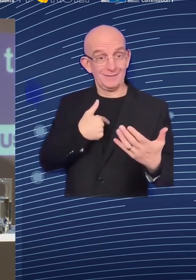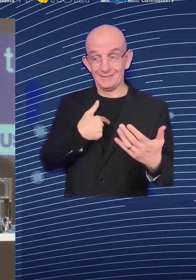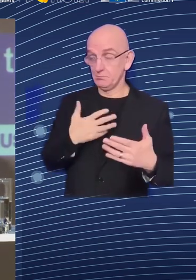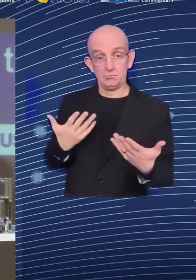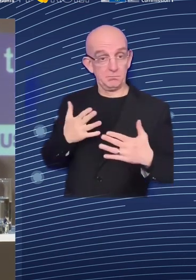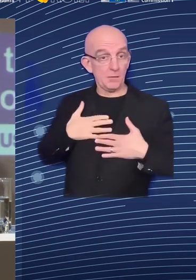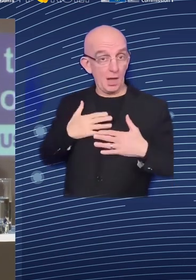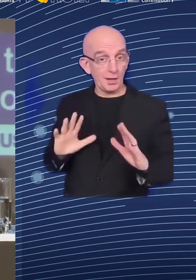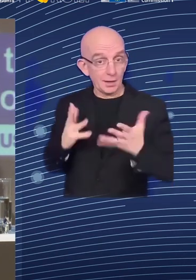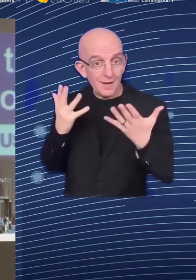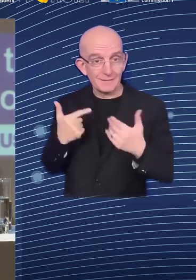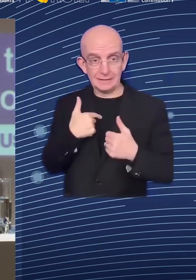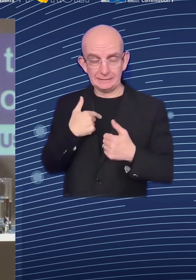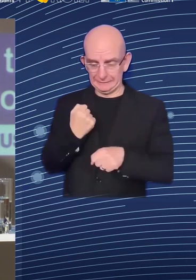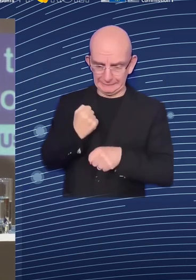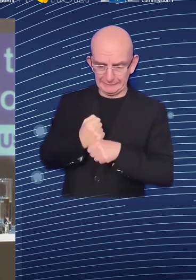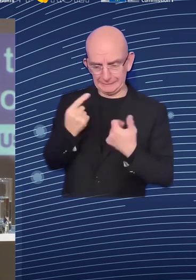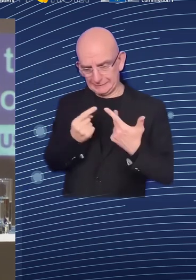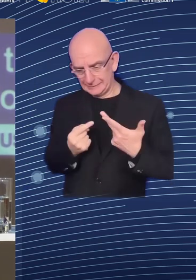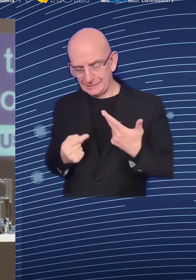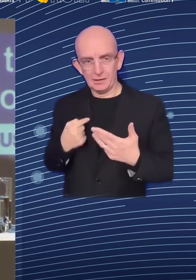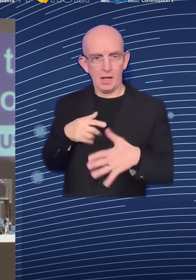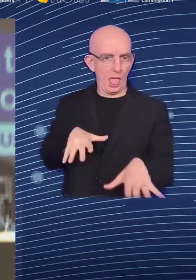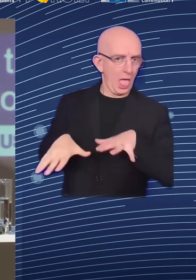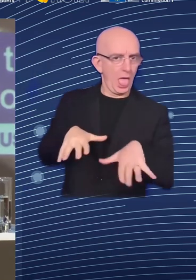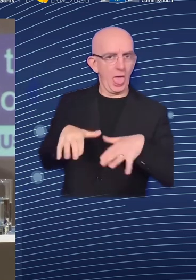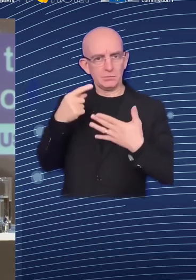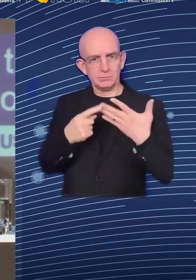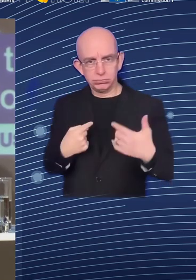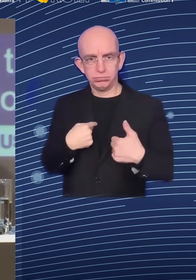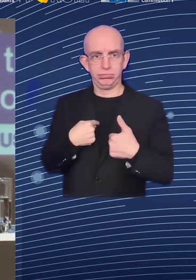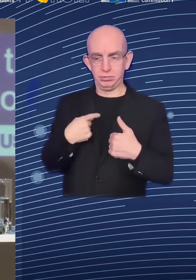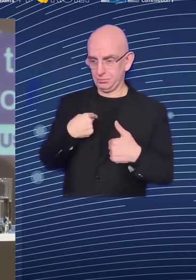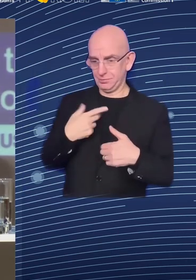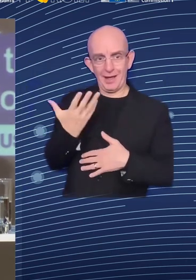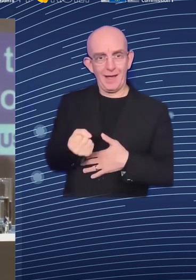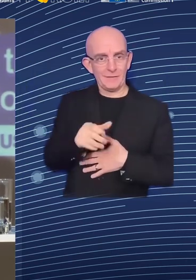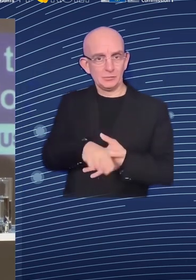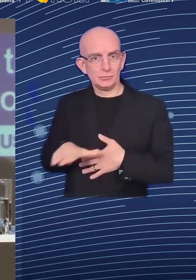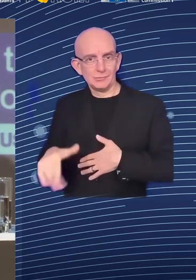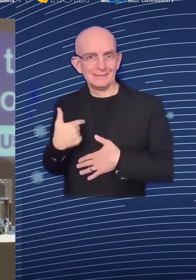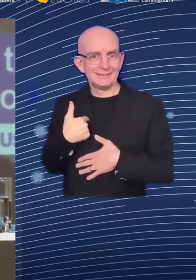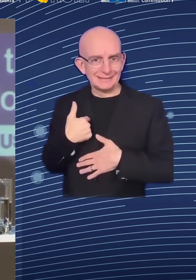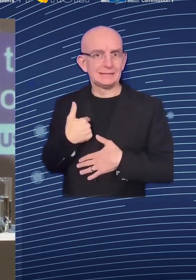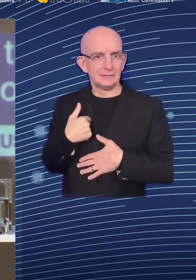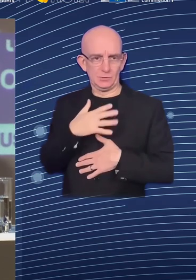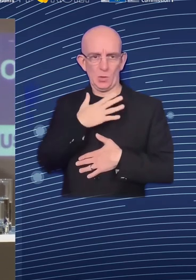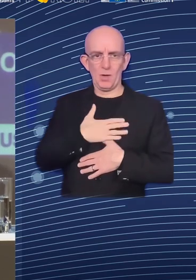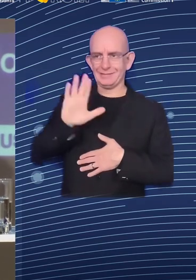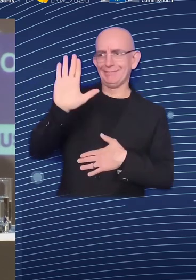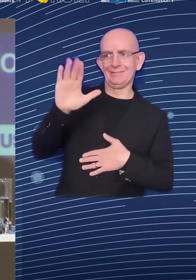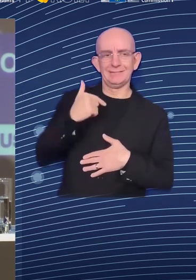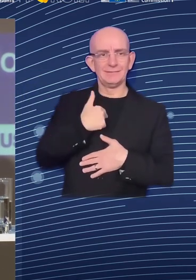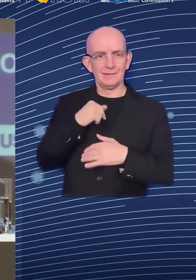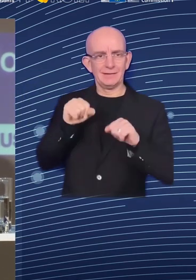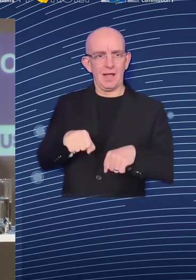I won't, for me, take the time to do a training. But if it's for my children,